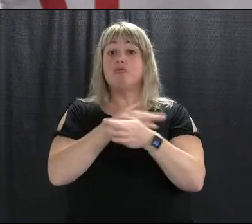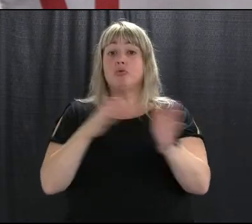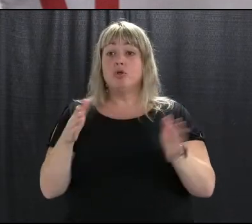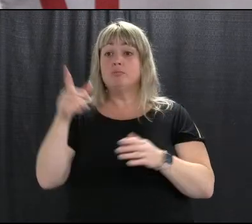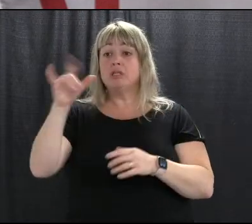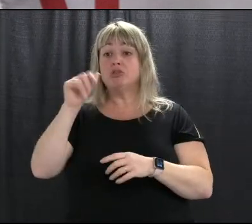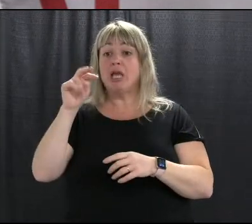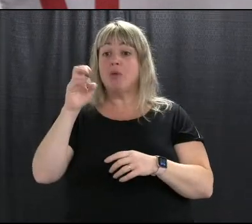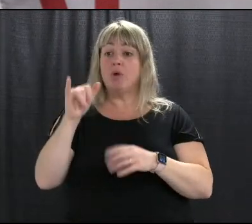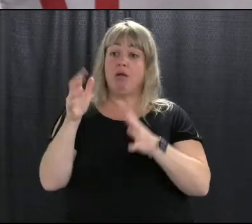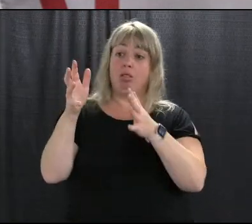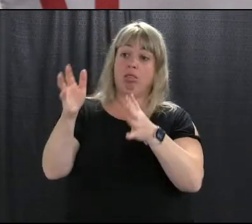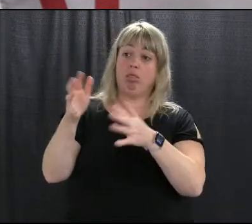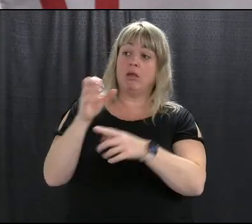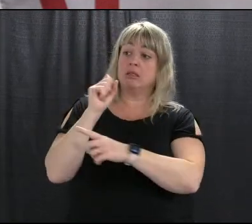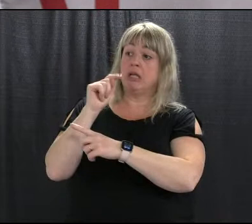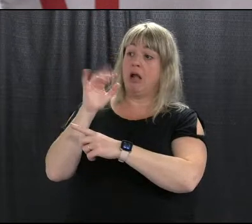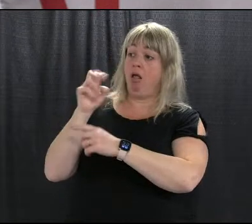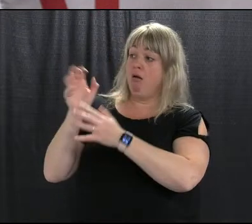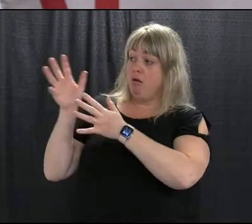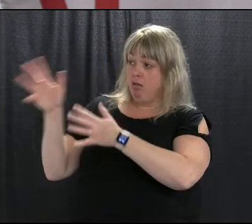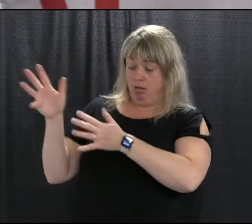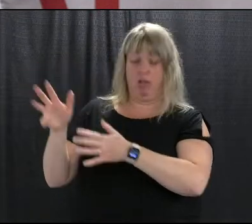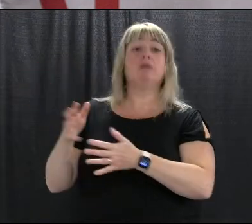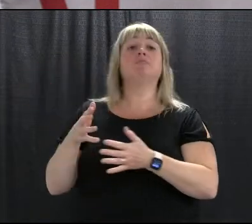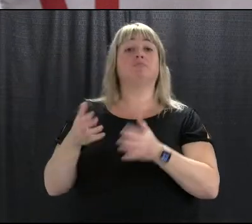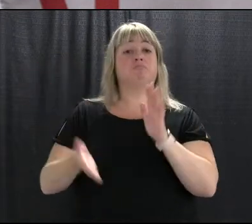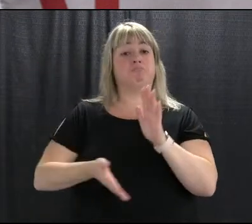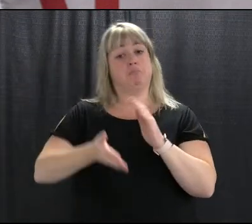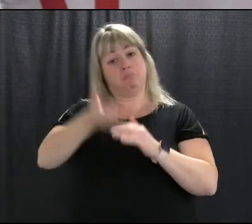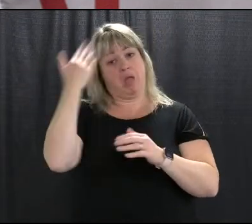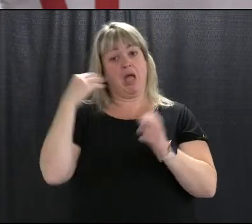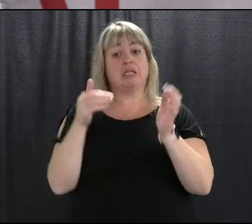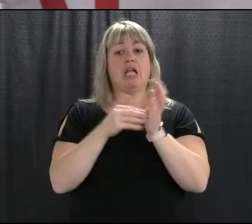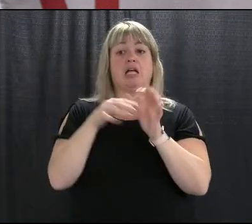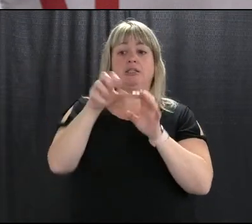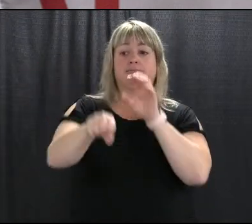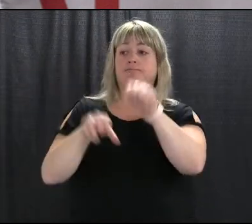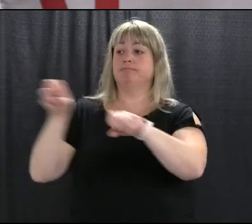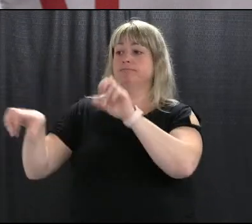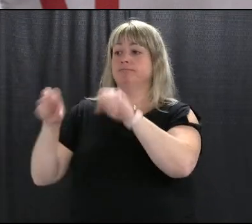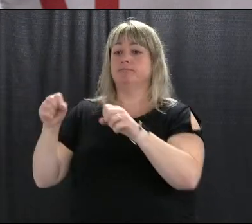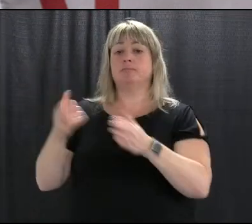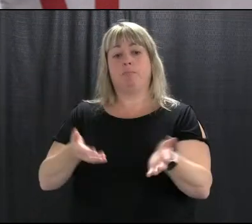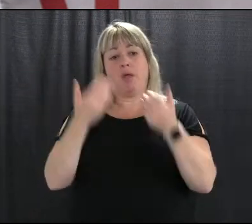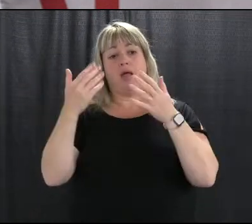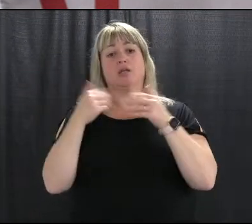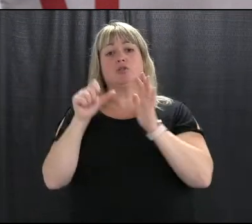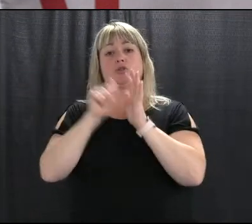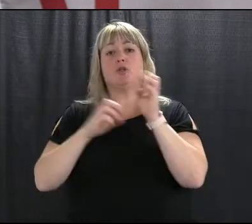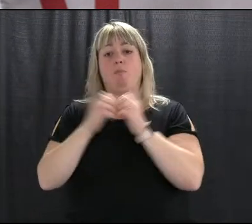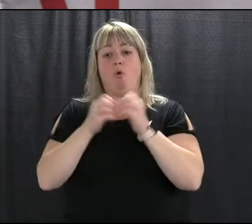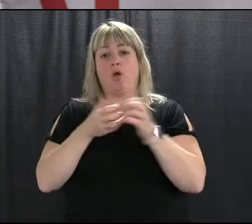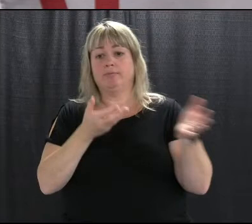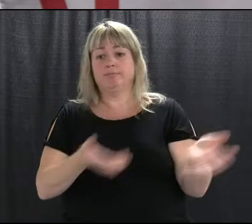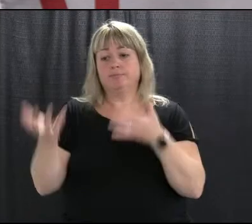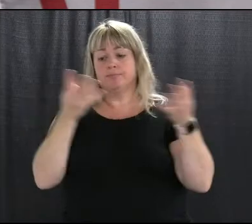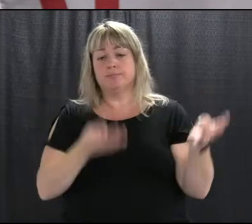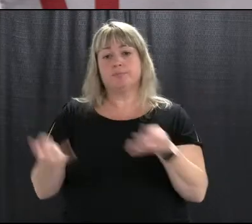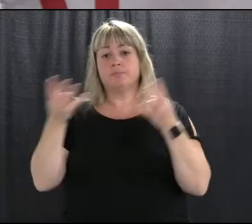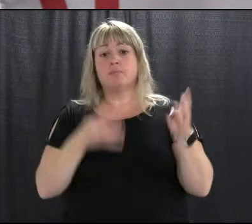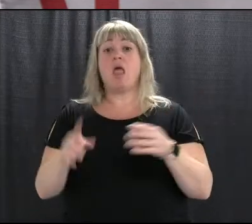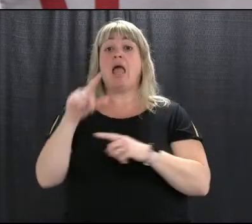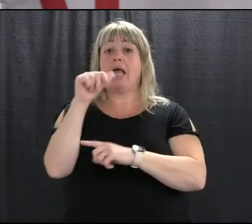and St. Clair's to help ensure surgeries are completed, expanding orthopedic surgeries